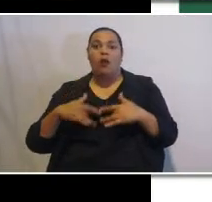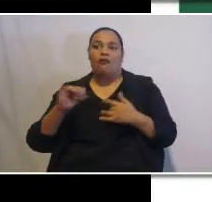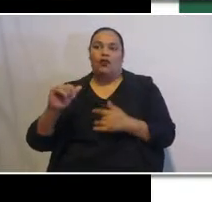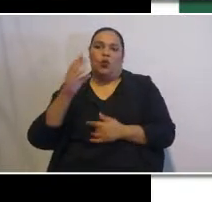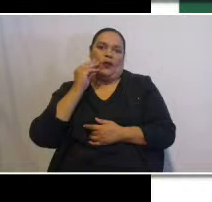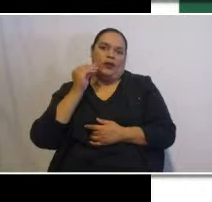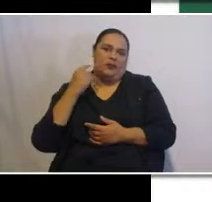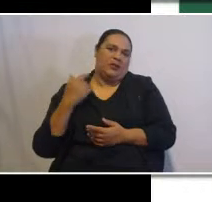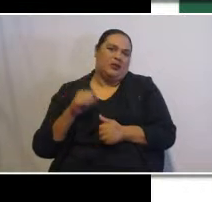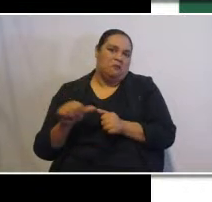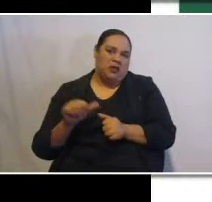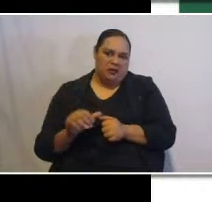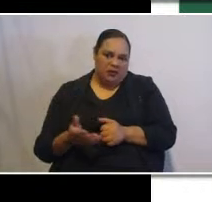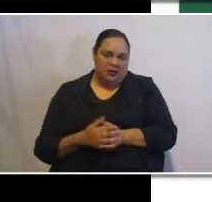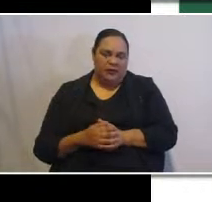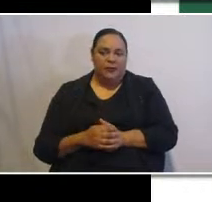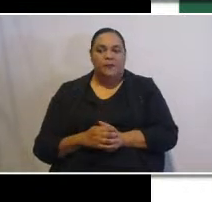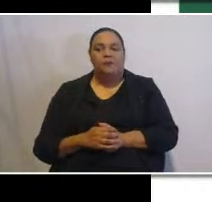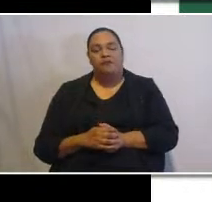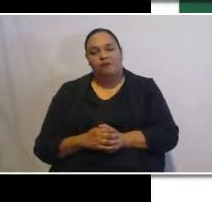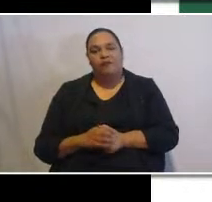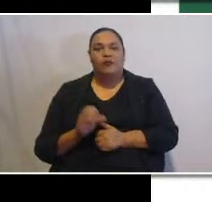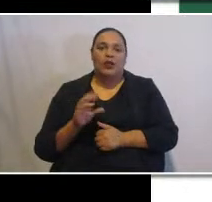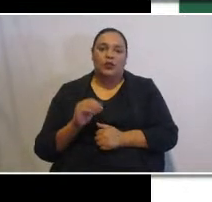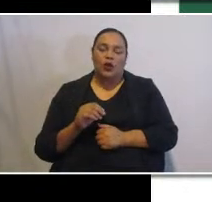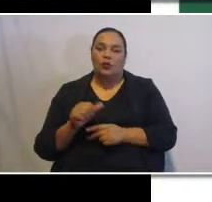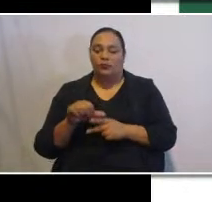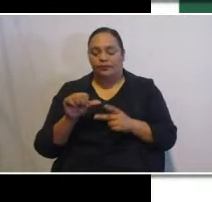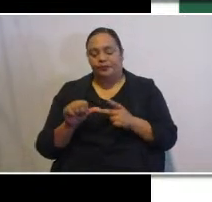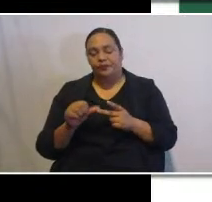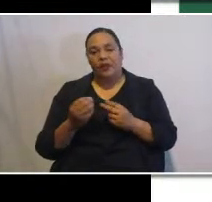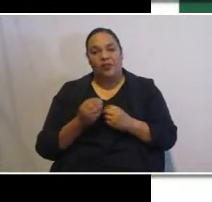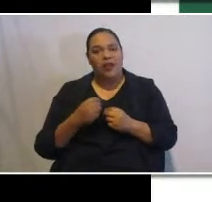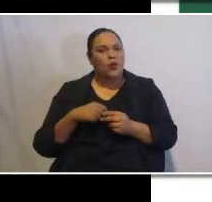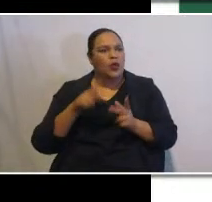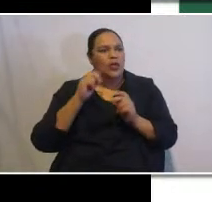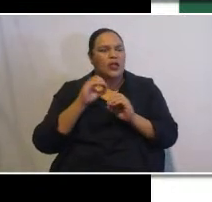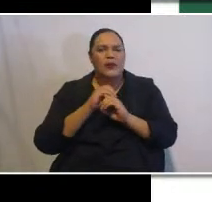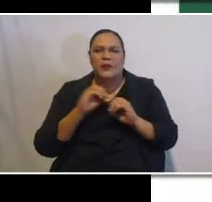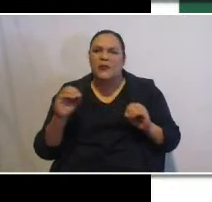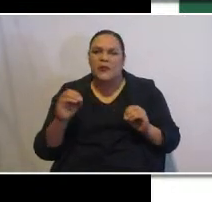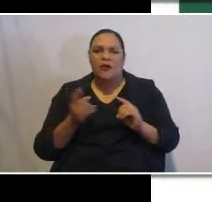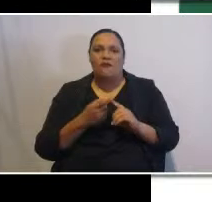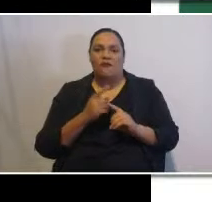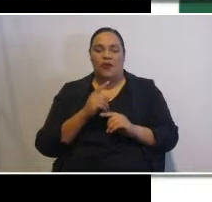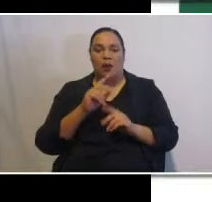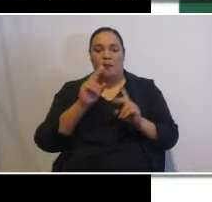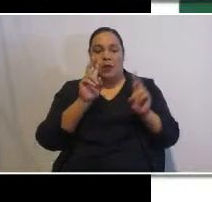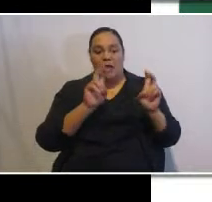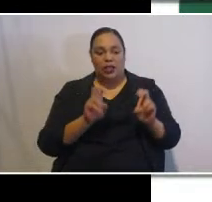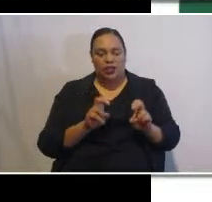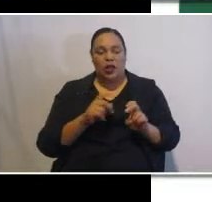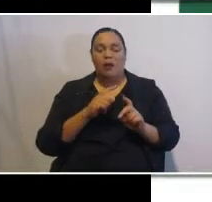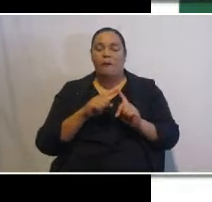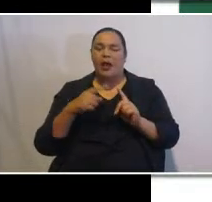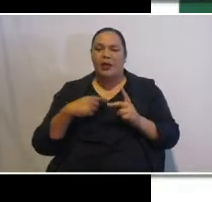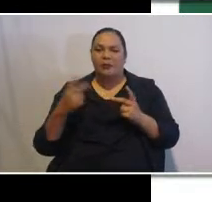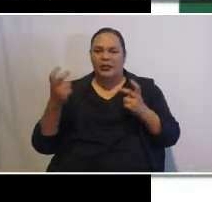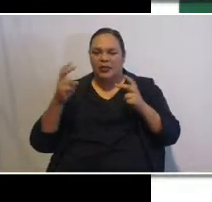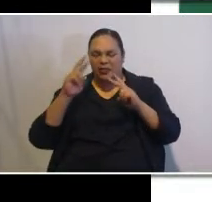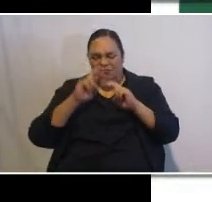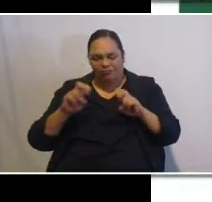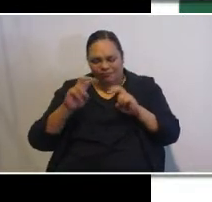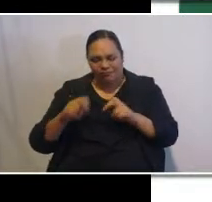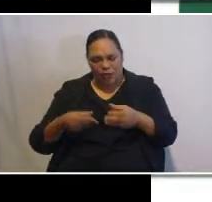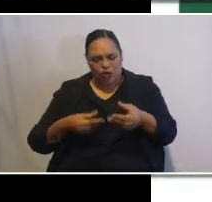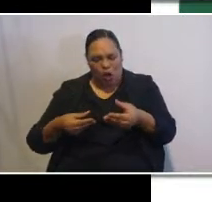experiences. So the other thing that we didn't hear at all today, and I searched the documents and